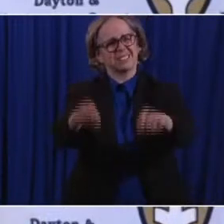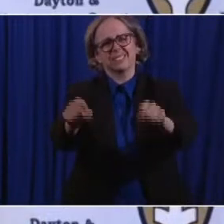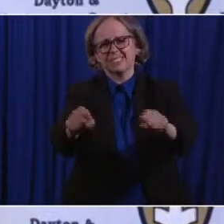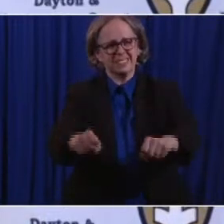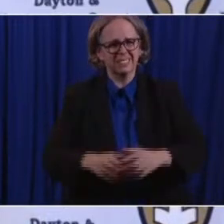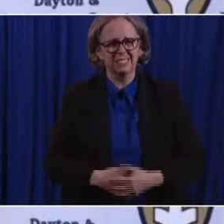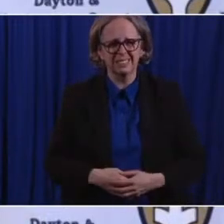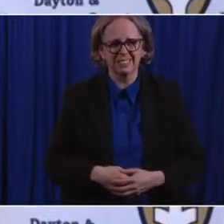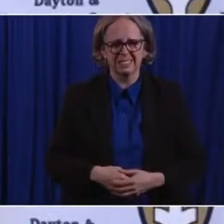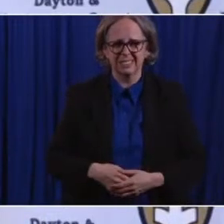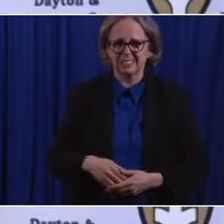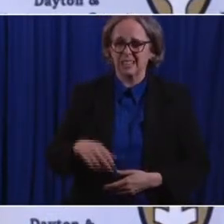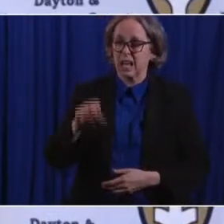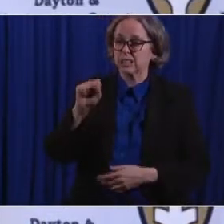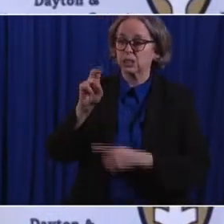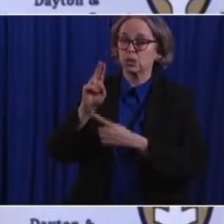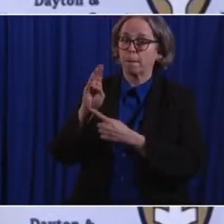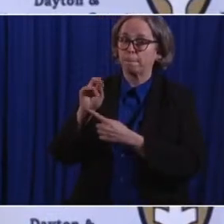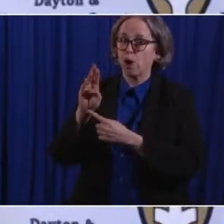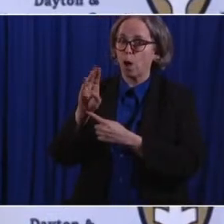well.